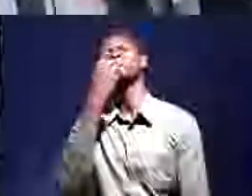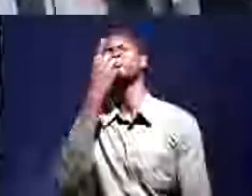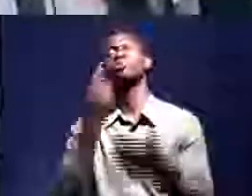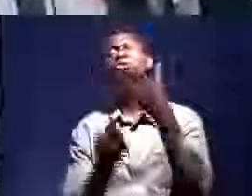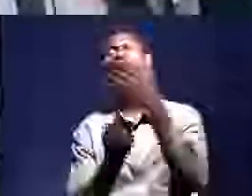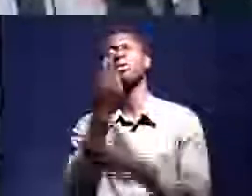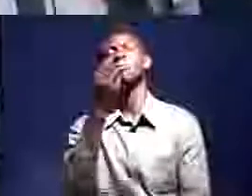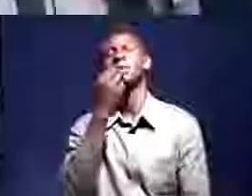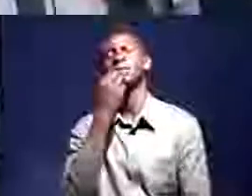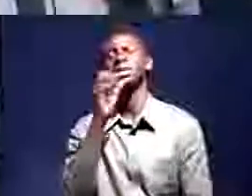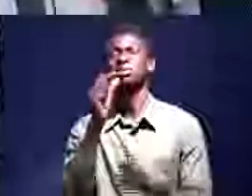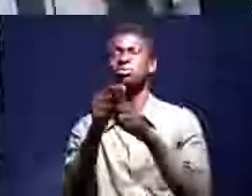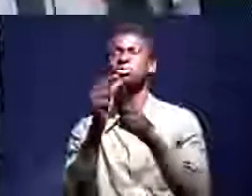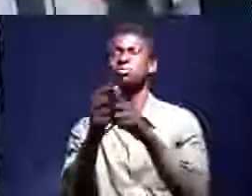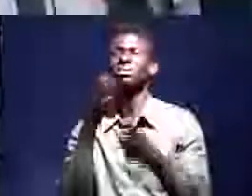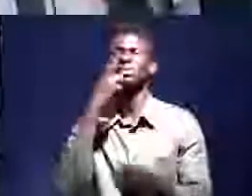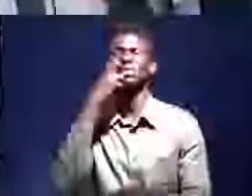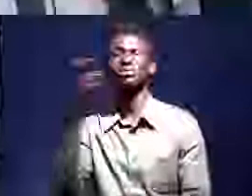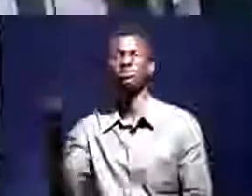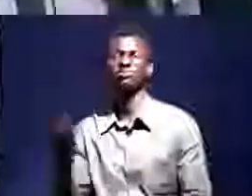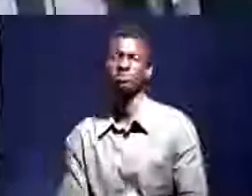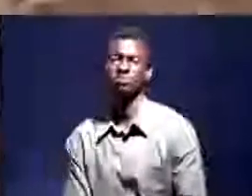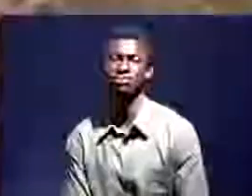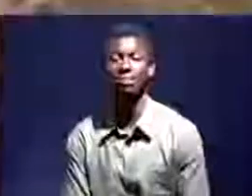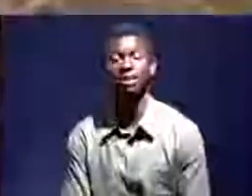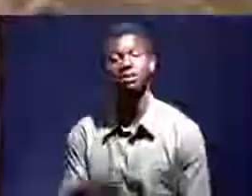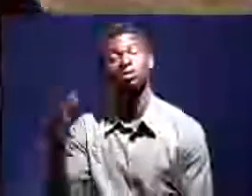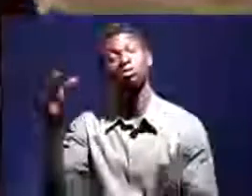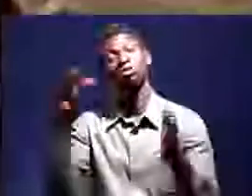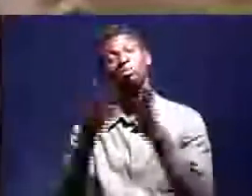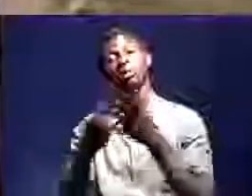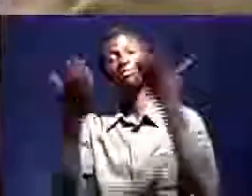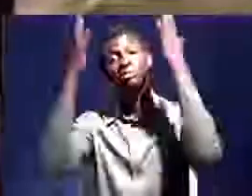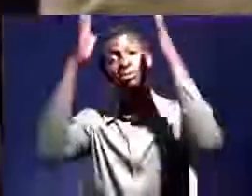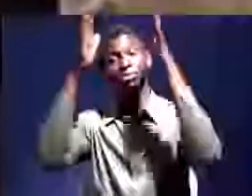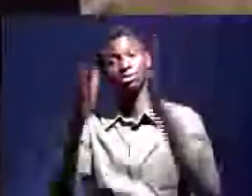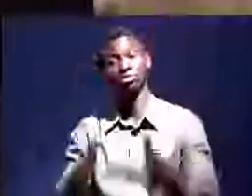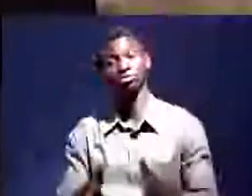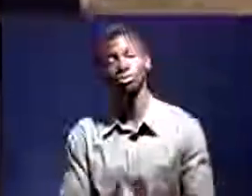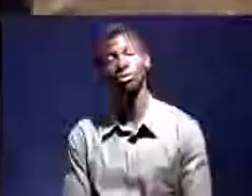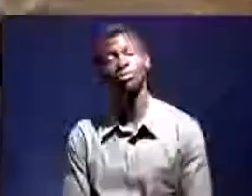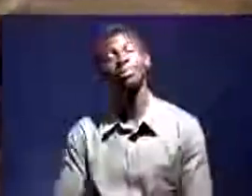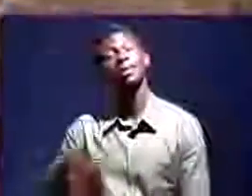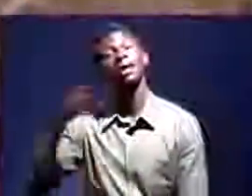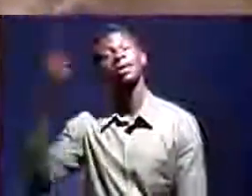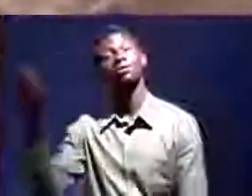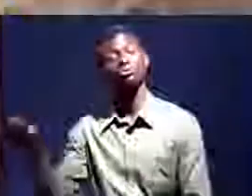Now, this college student went to a Christian college,